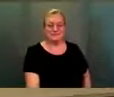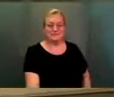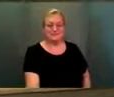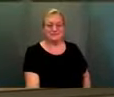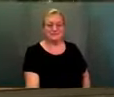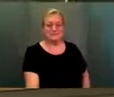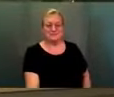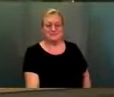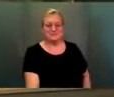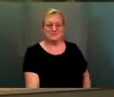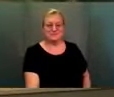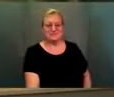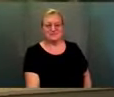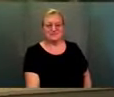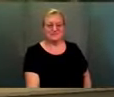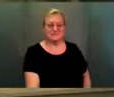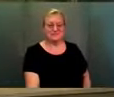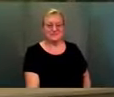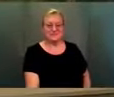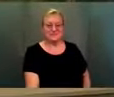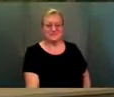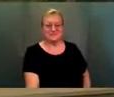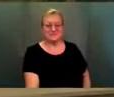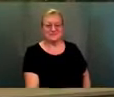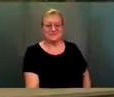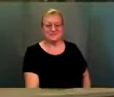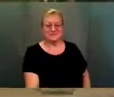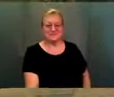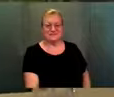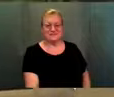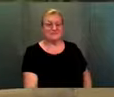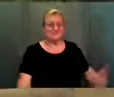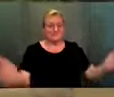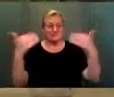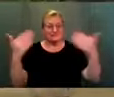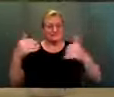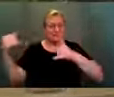Romantic. Say me fantastic. Is the party in here or what?